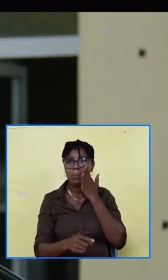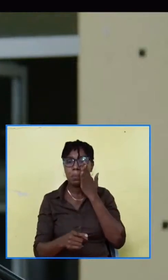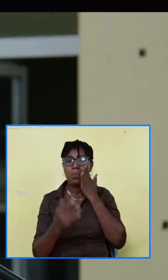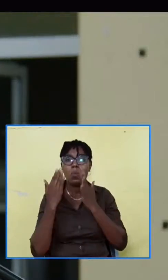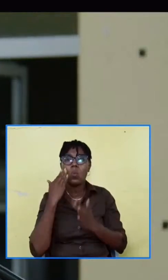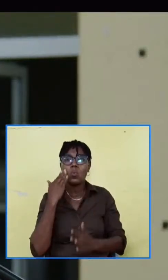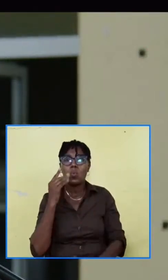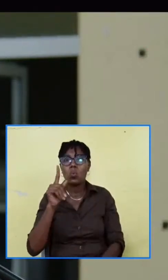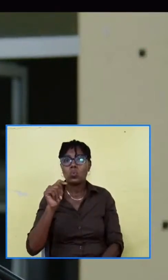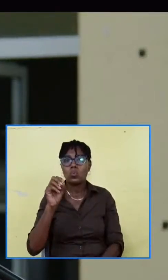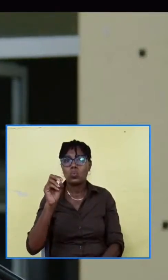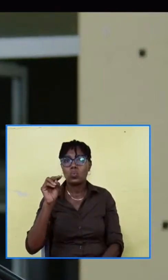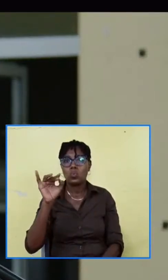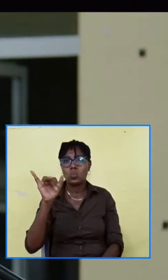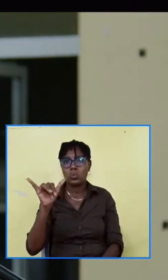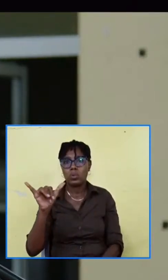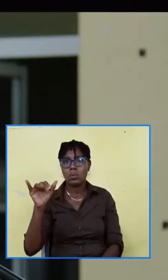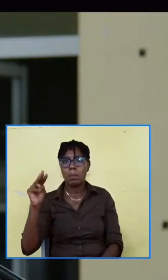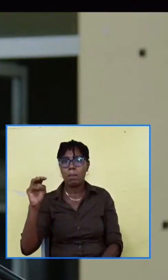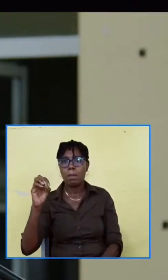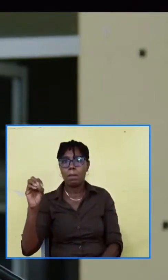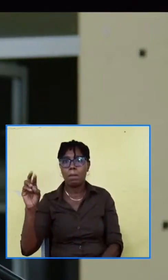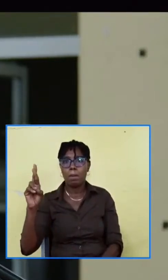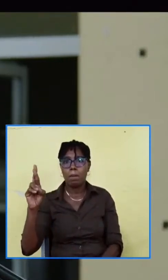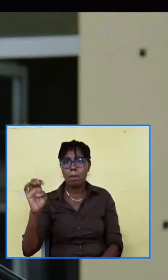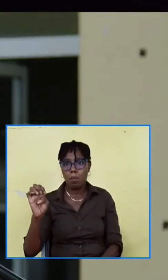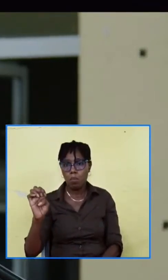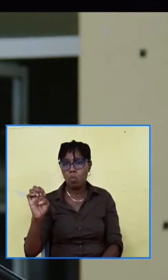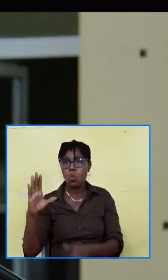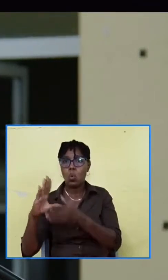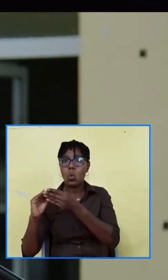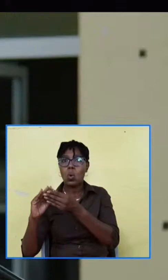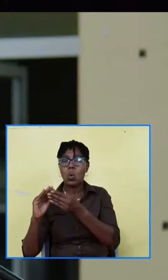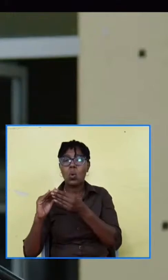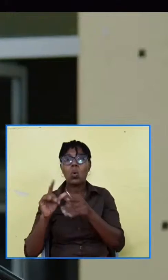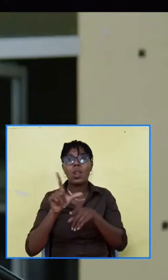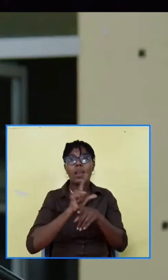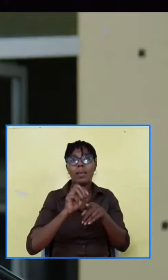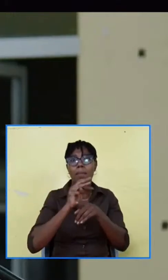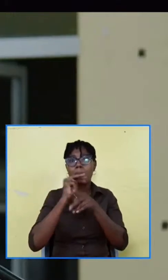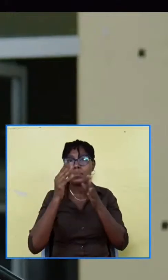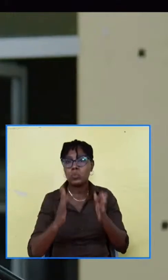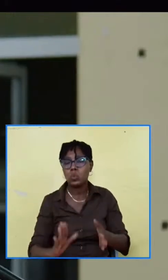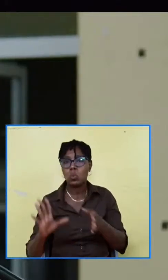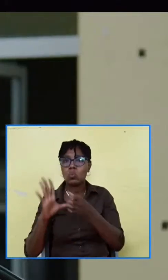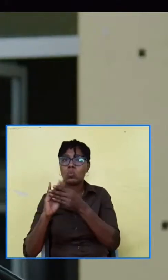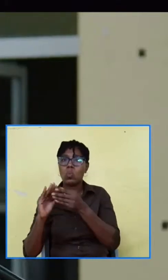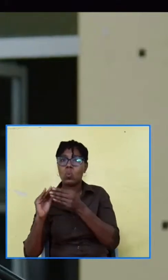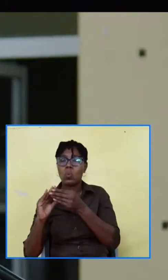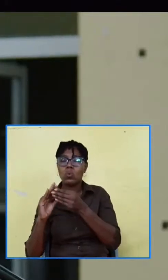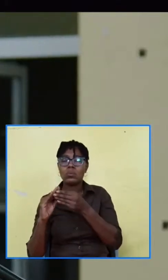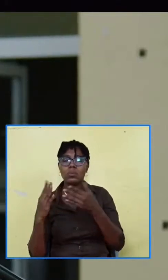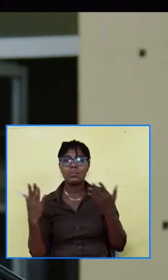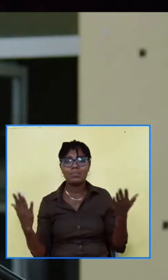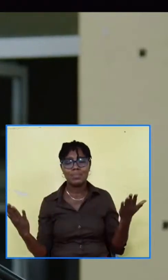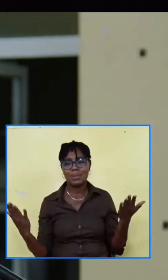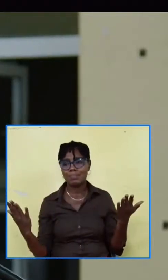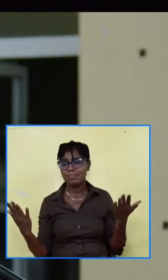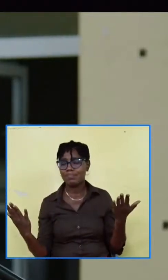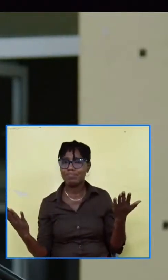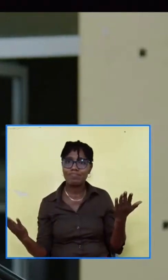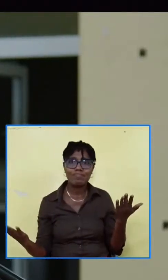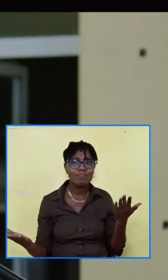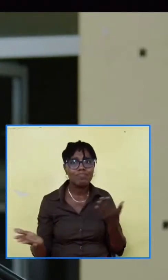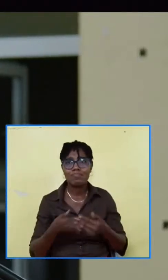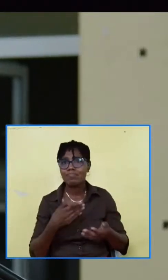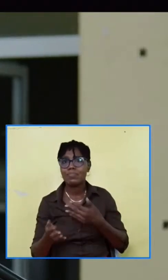Tony Moore speak to it. I heard the Labour Minister speak to it. But nevertheless, this is something that has been